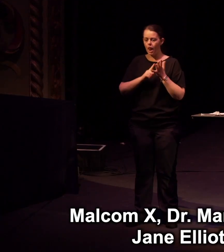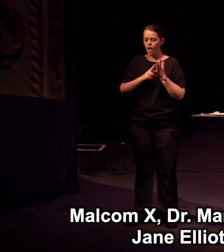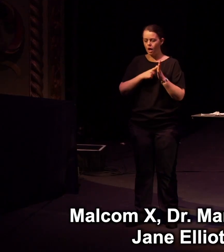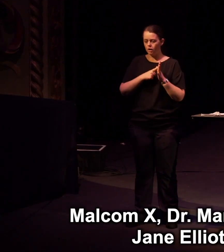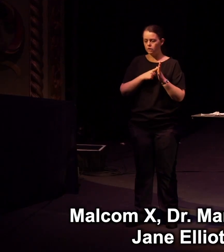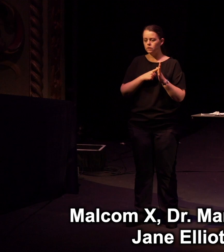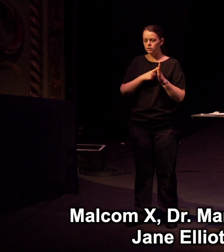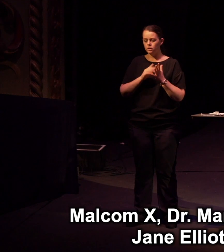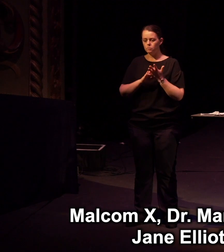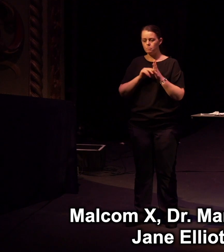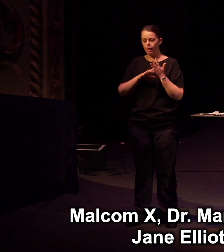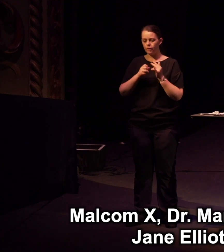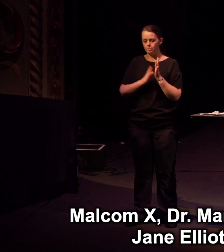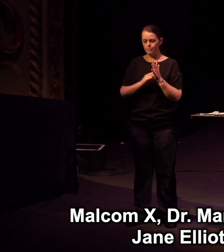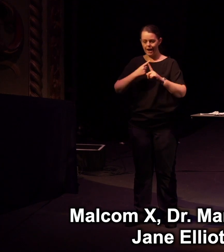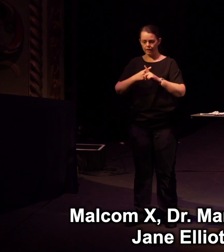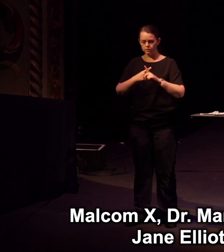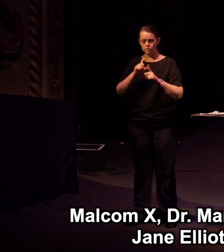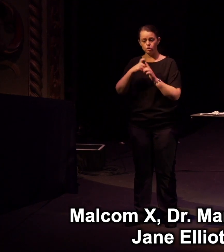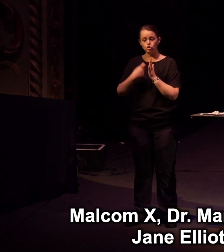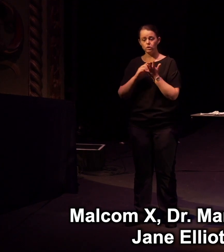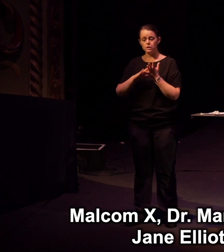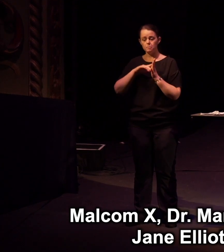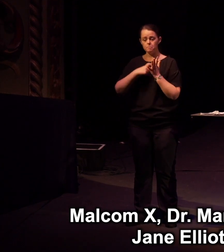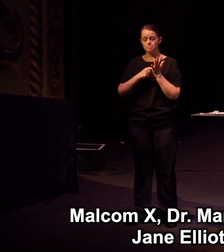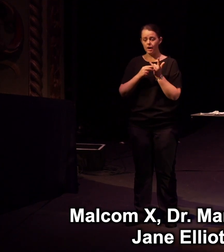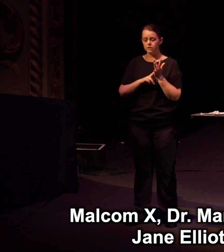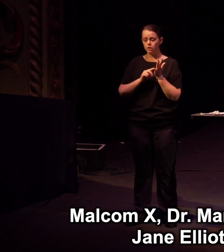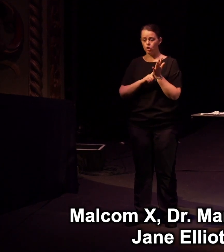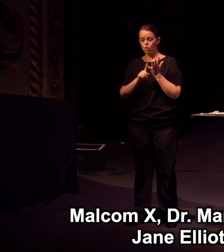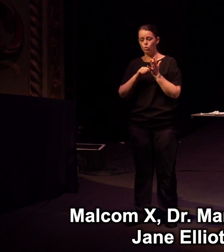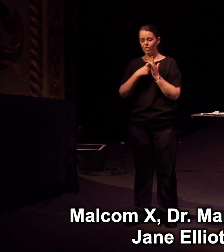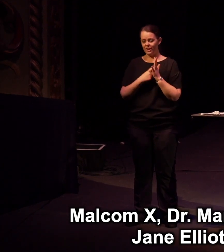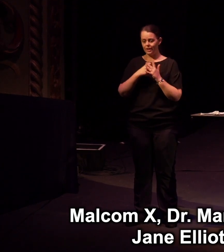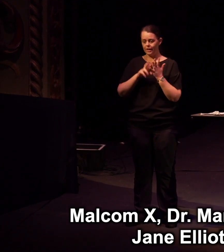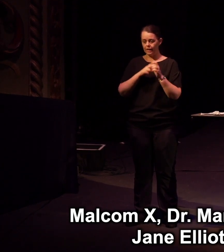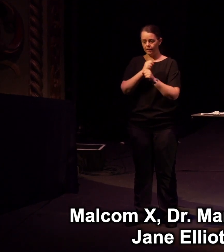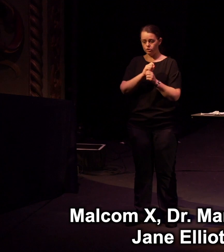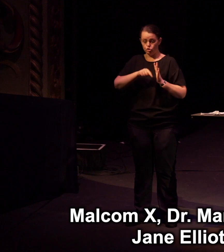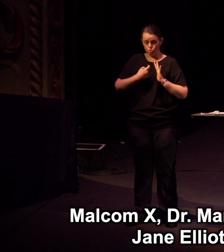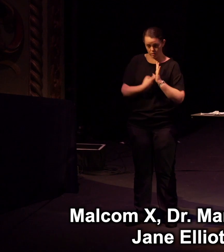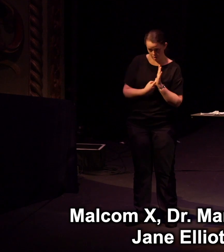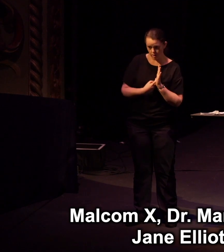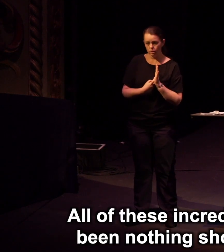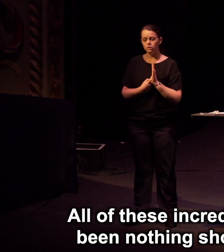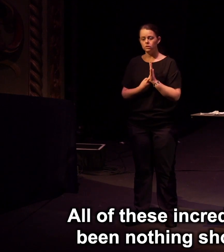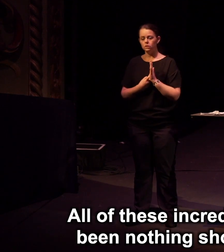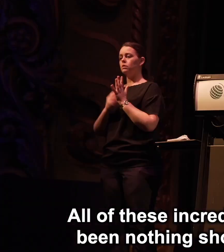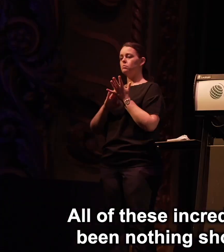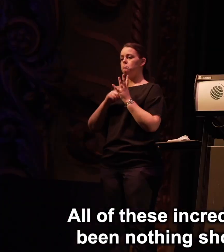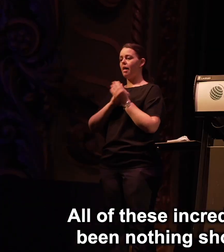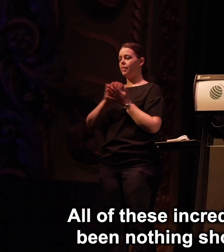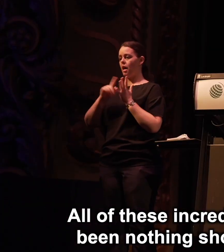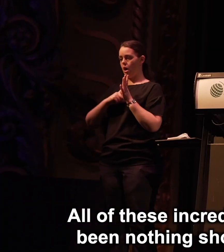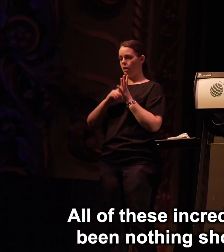X, Dr. Martin Luther King Jr., Jane Elliott, Maya Angelou. All of these